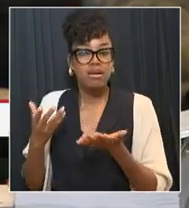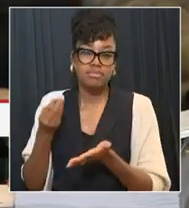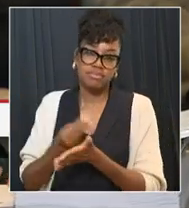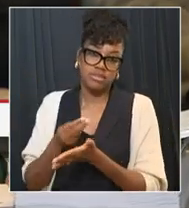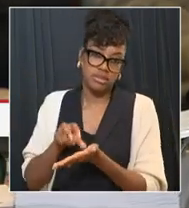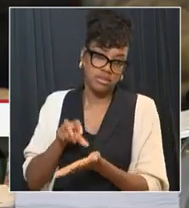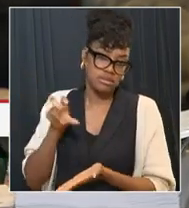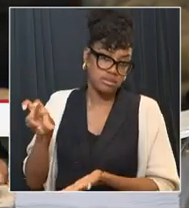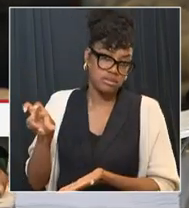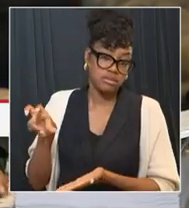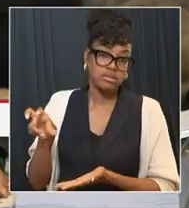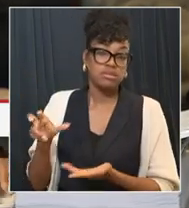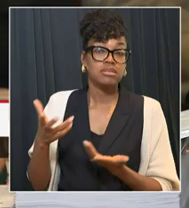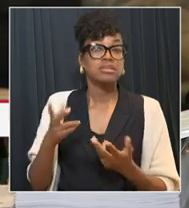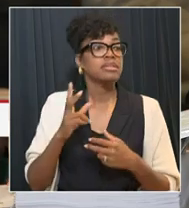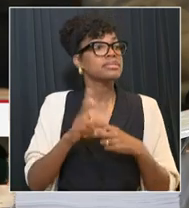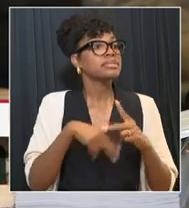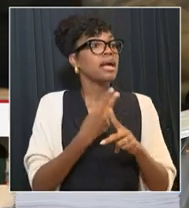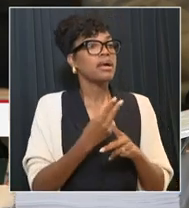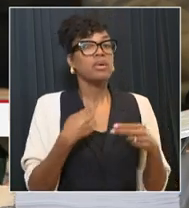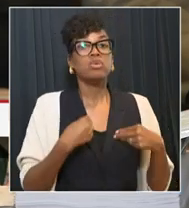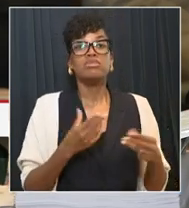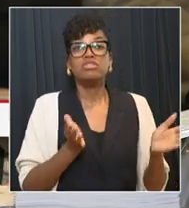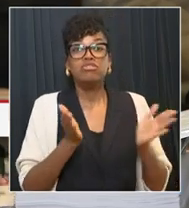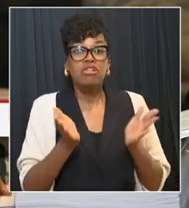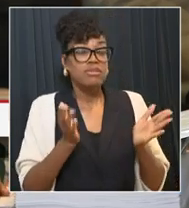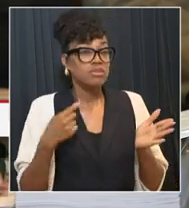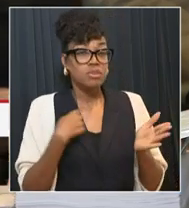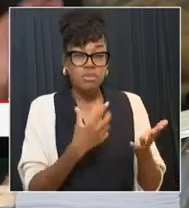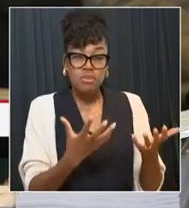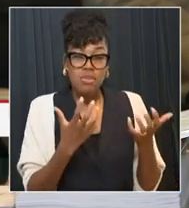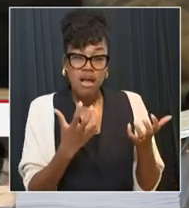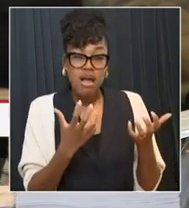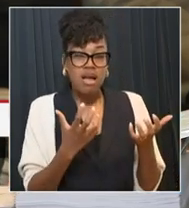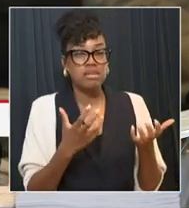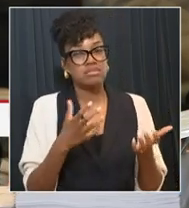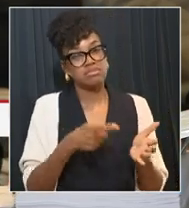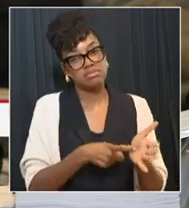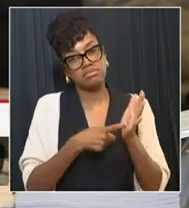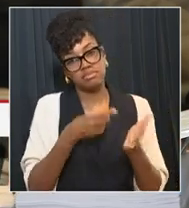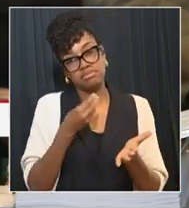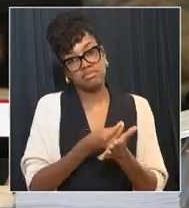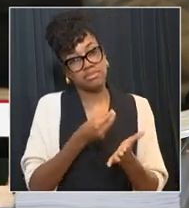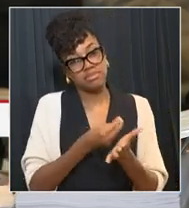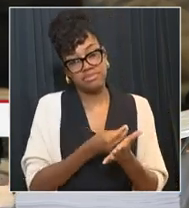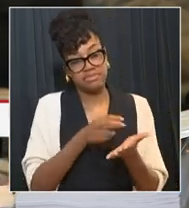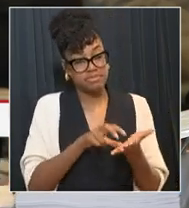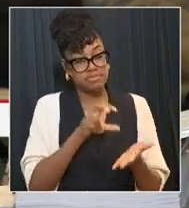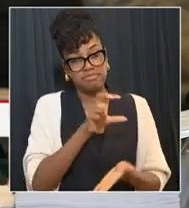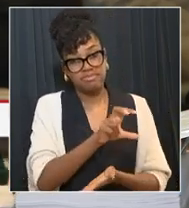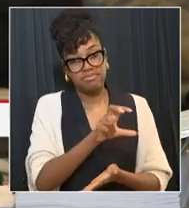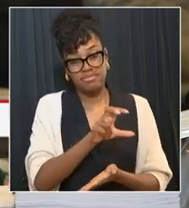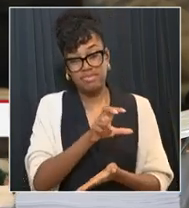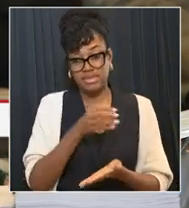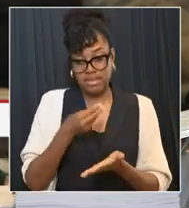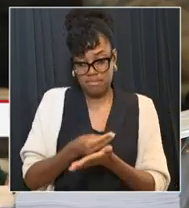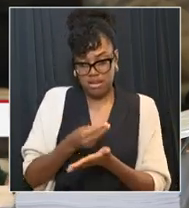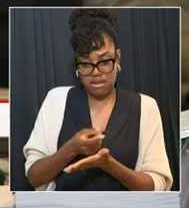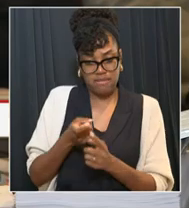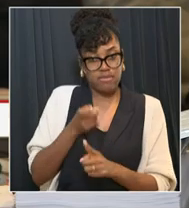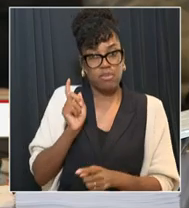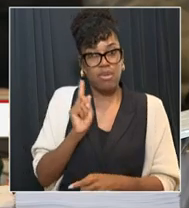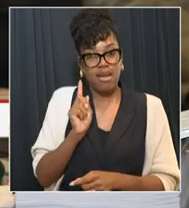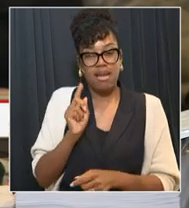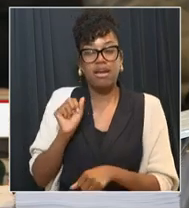the types of human services programs that we've invested in if we don't have revenues. You can